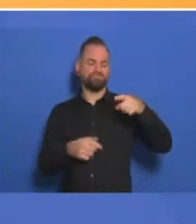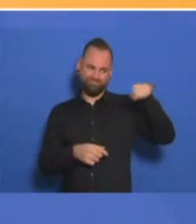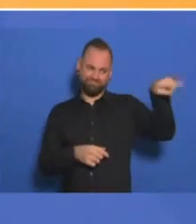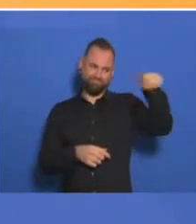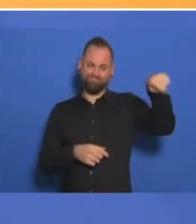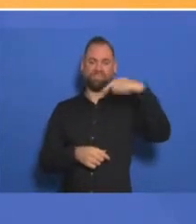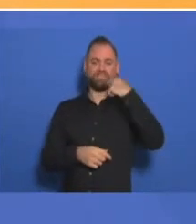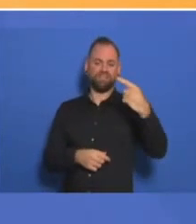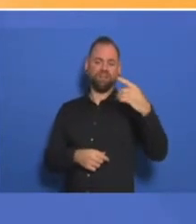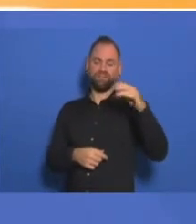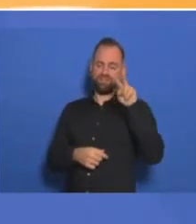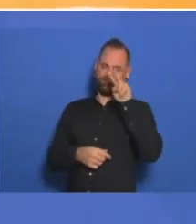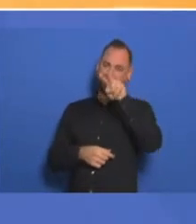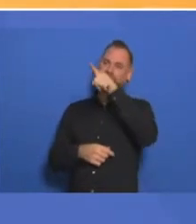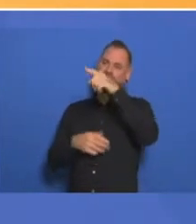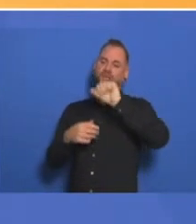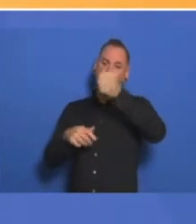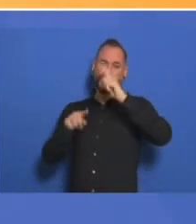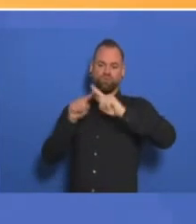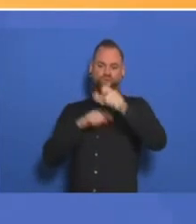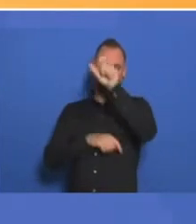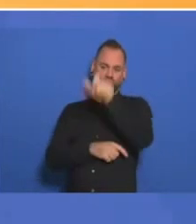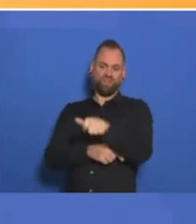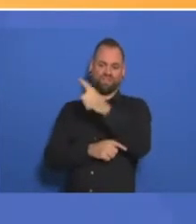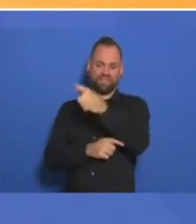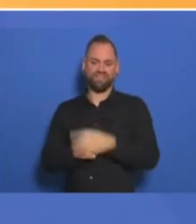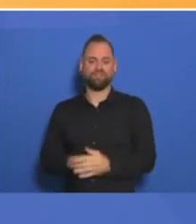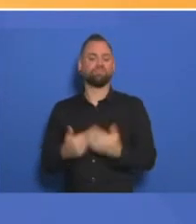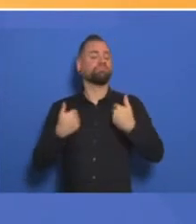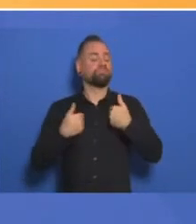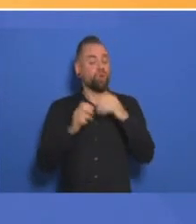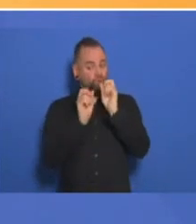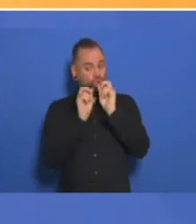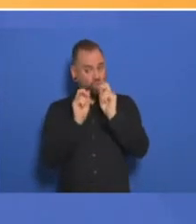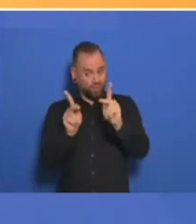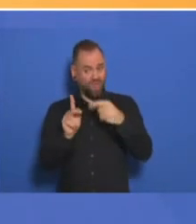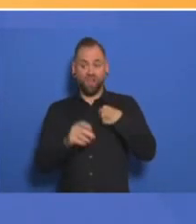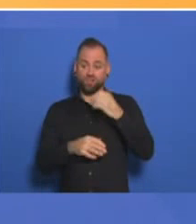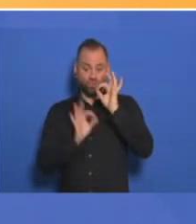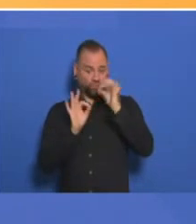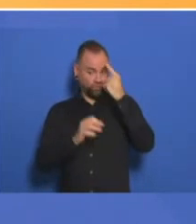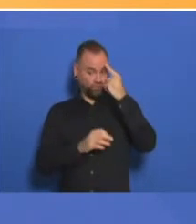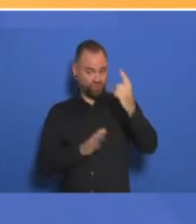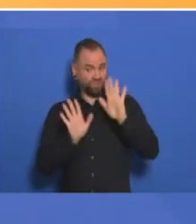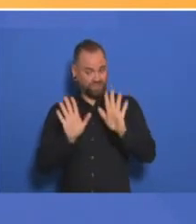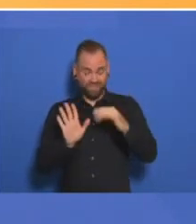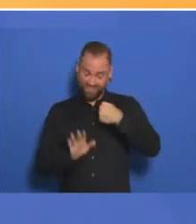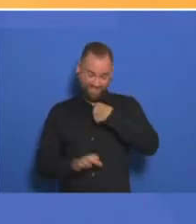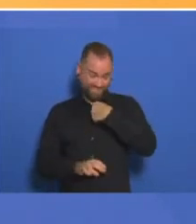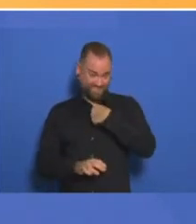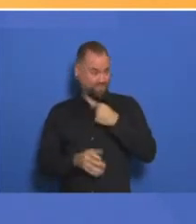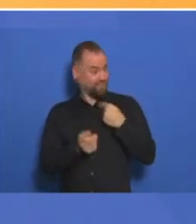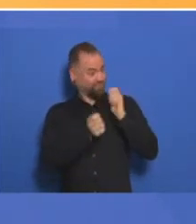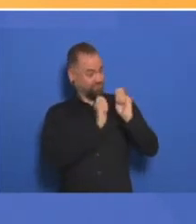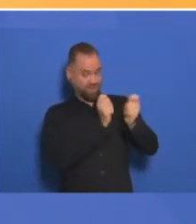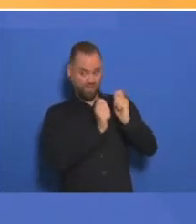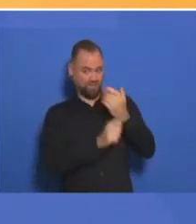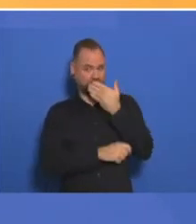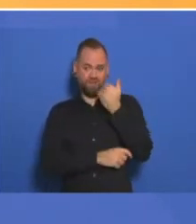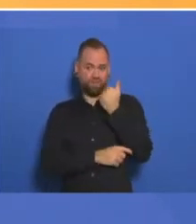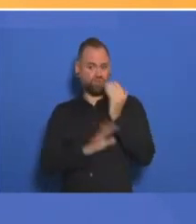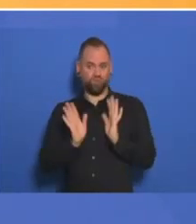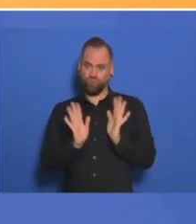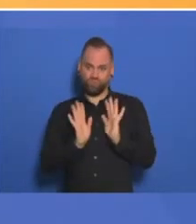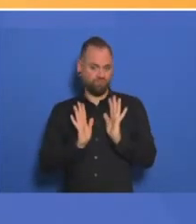only go so far to encourage people to stay at home. And while people are still allowed to meet, the advice is that they should try and